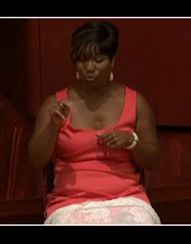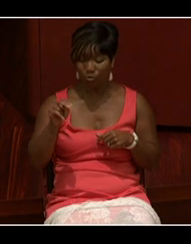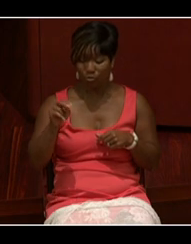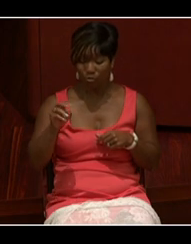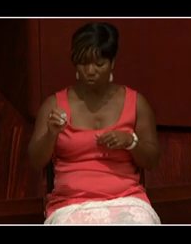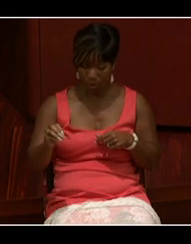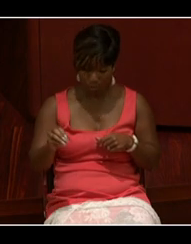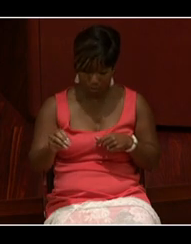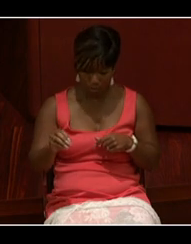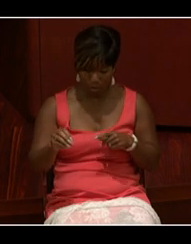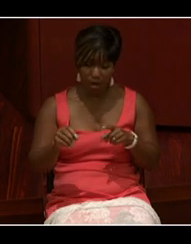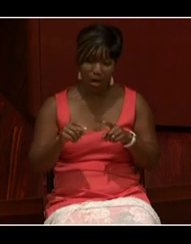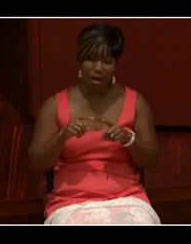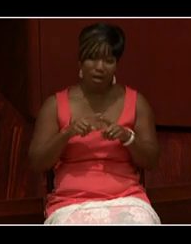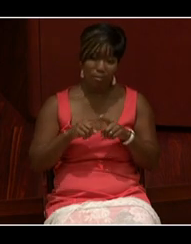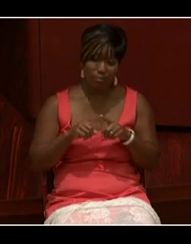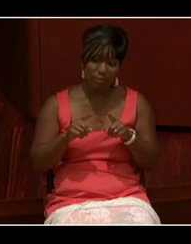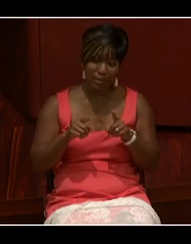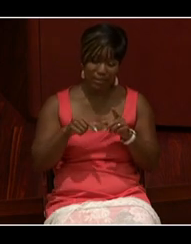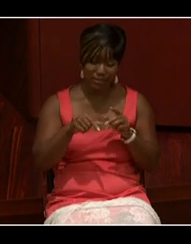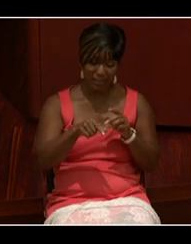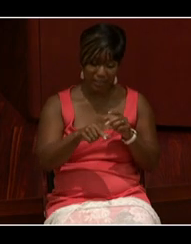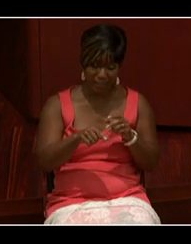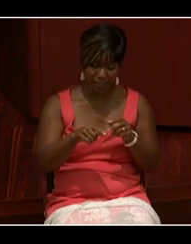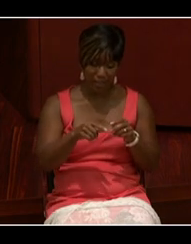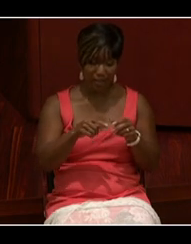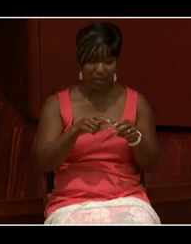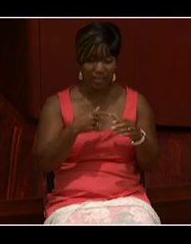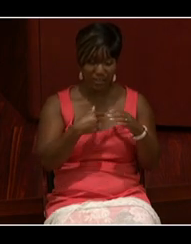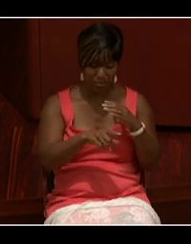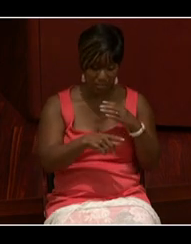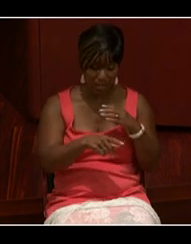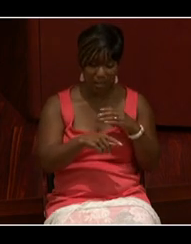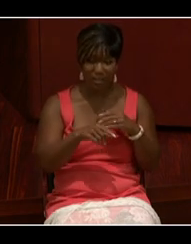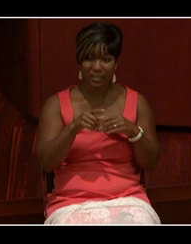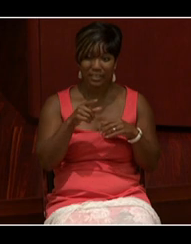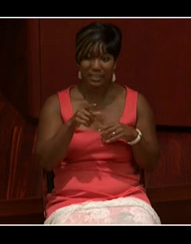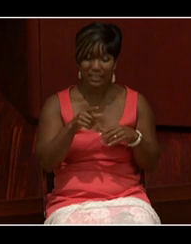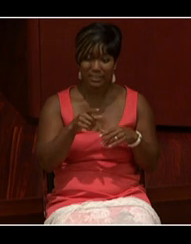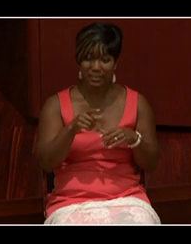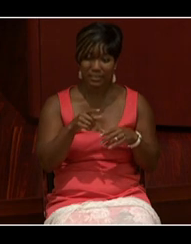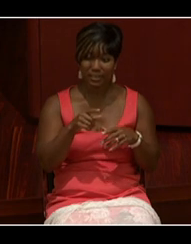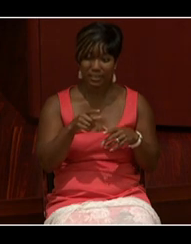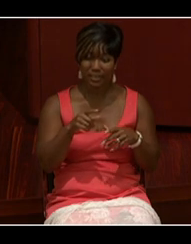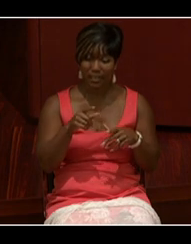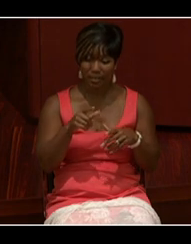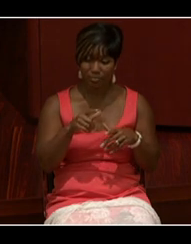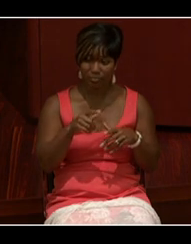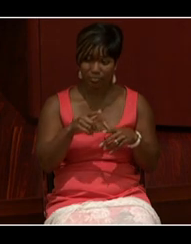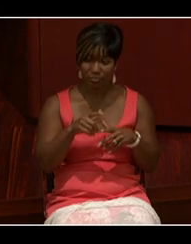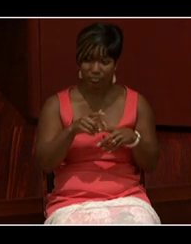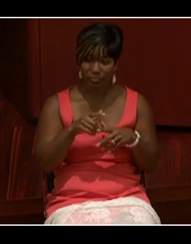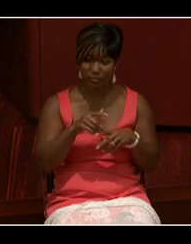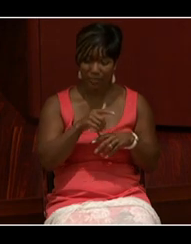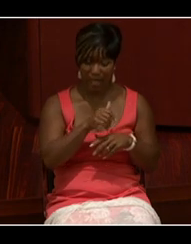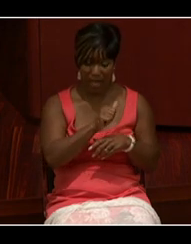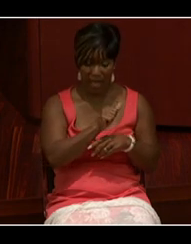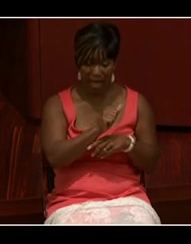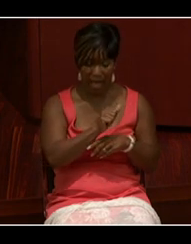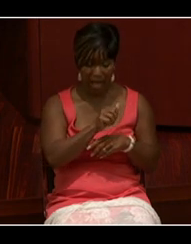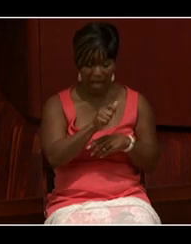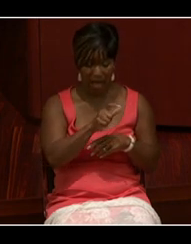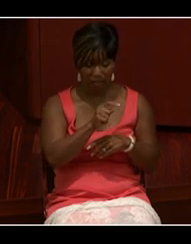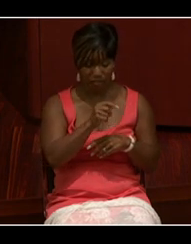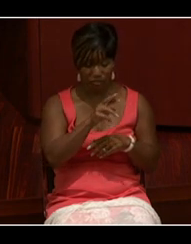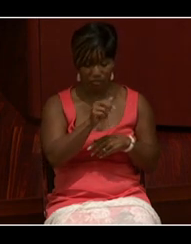the Alcatraz inmate case files. And the McNeil Island inmate case files are at the National Archives at Seattle.